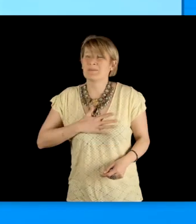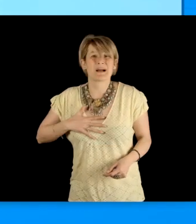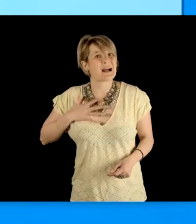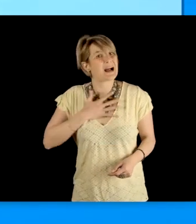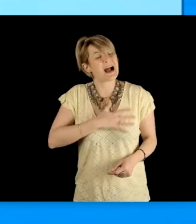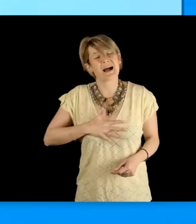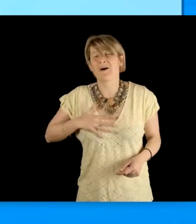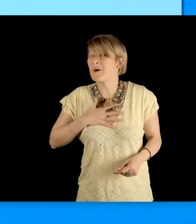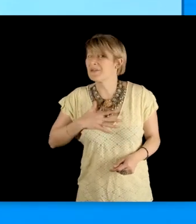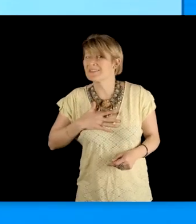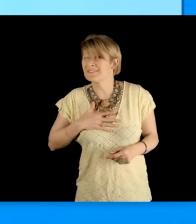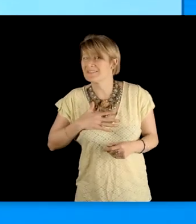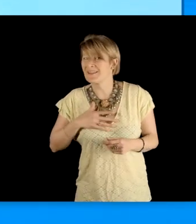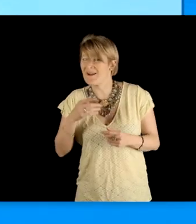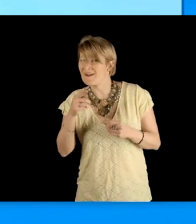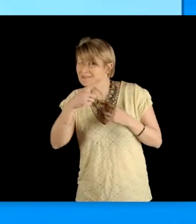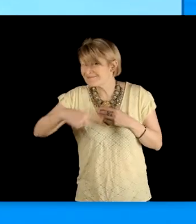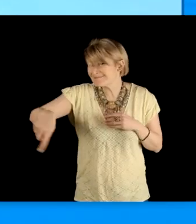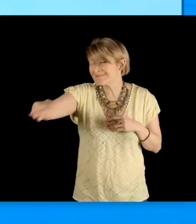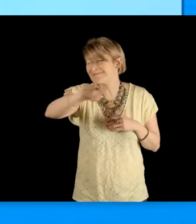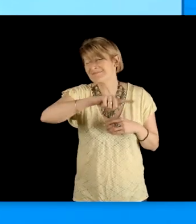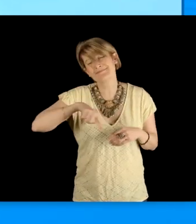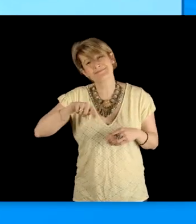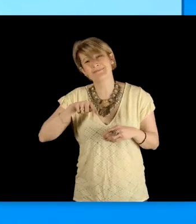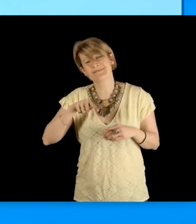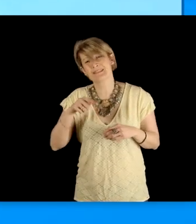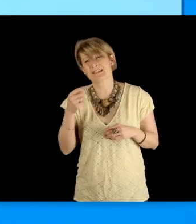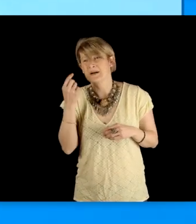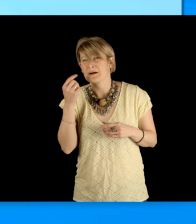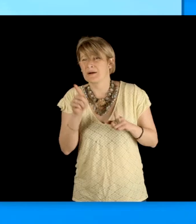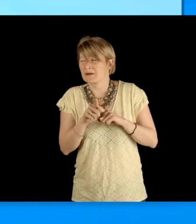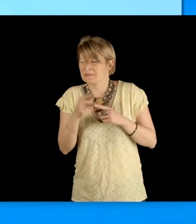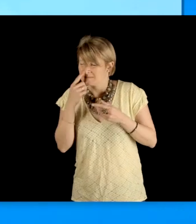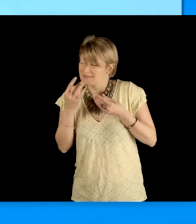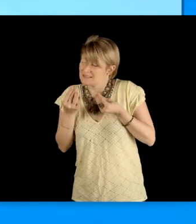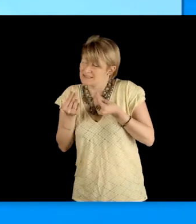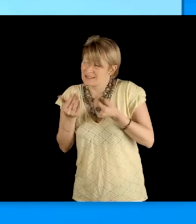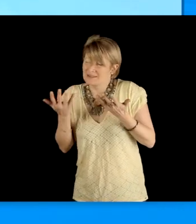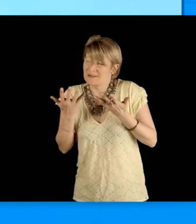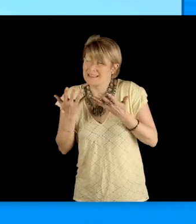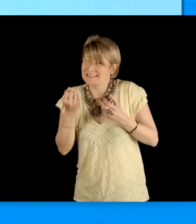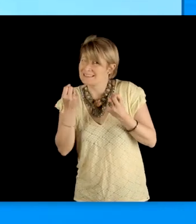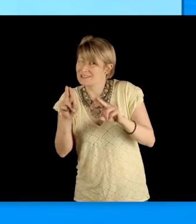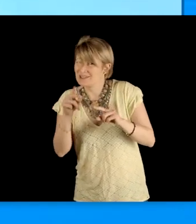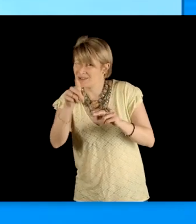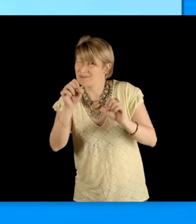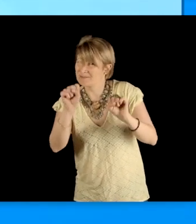We're so glad that you joined us over the past 3 days, and we trust that you found a practice that you can incorporate into your daily life